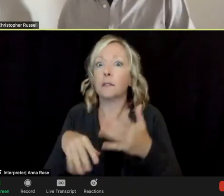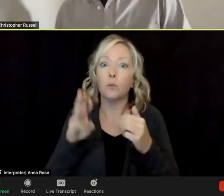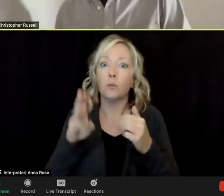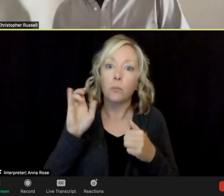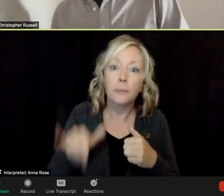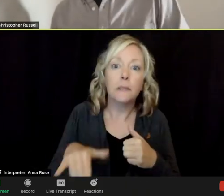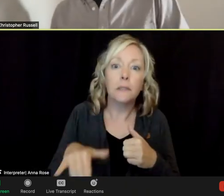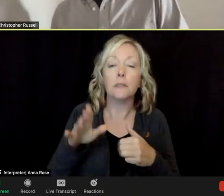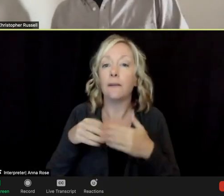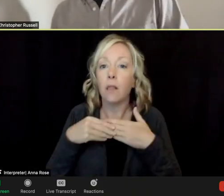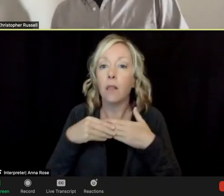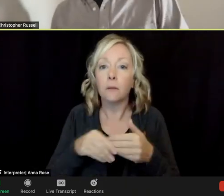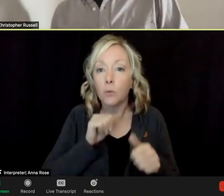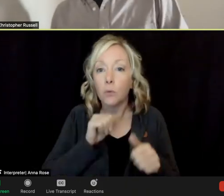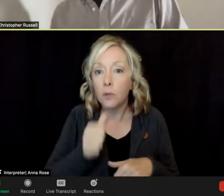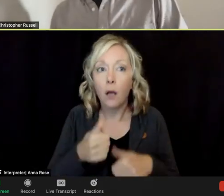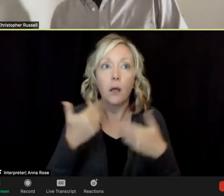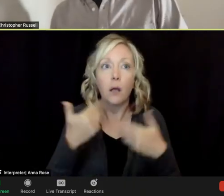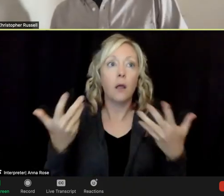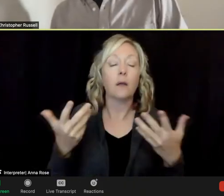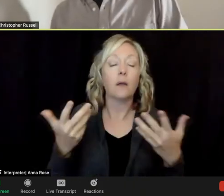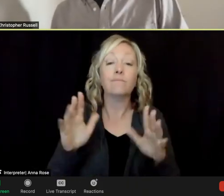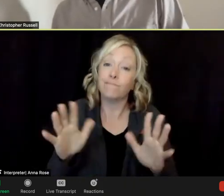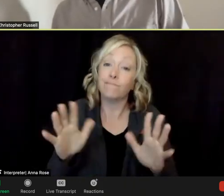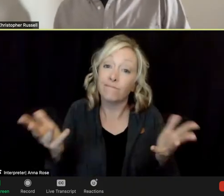there's a difference between,